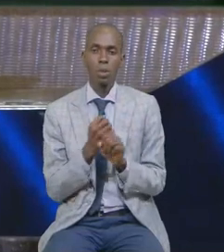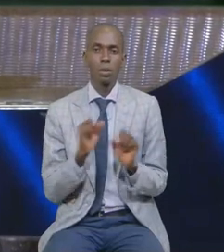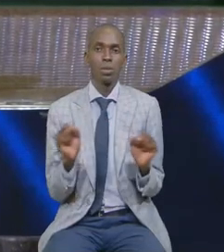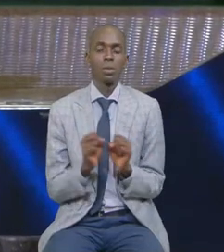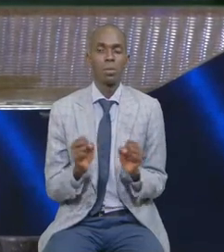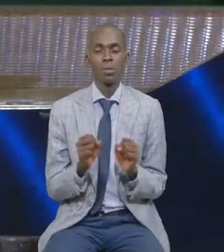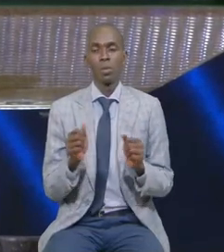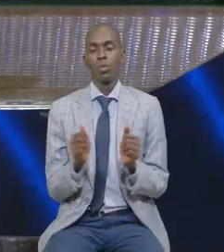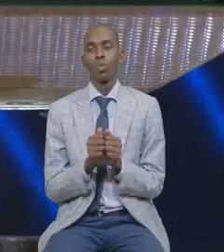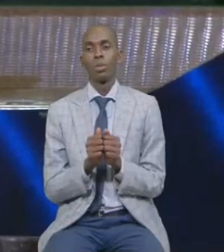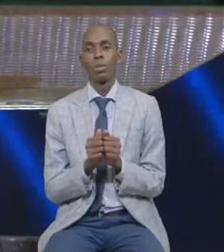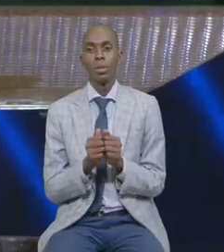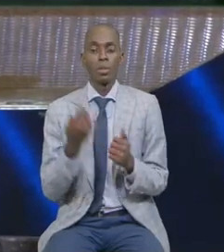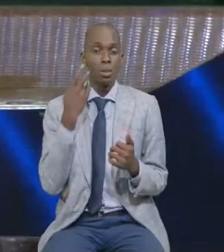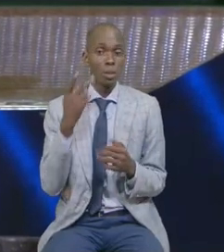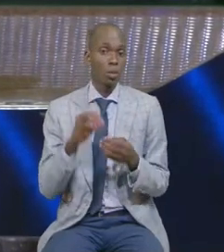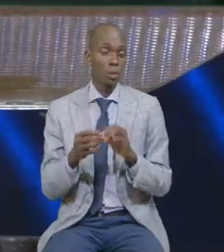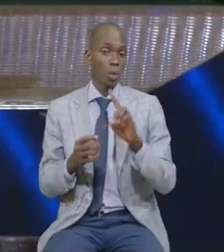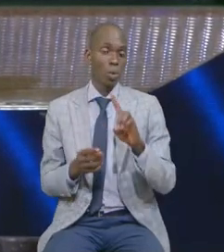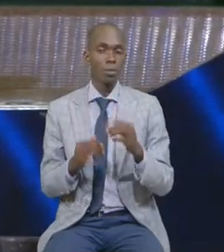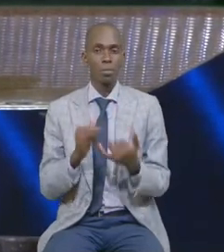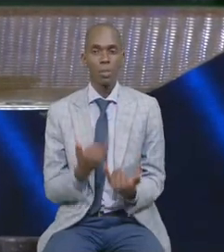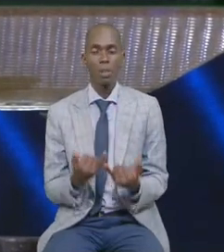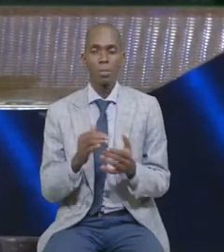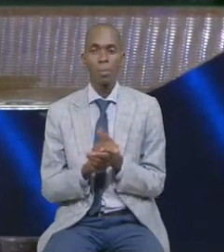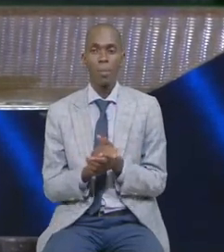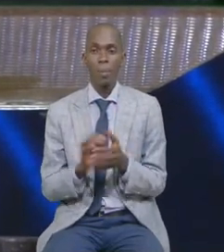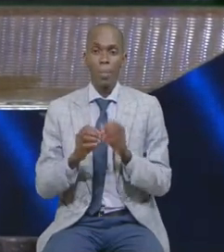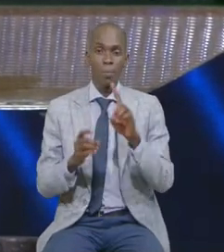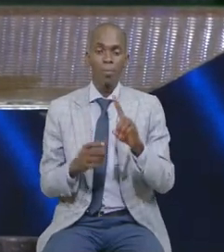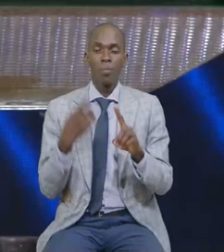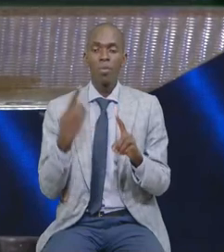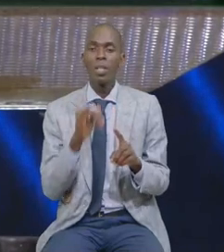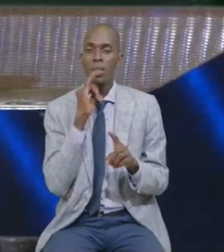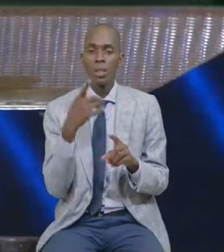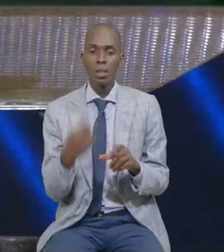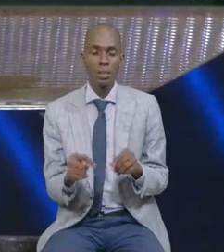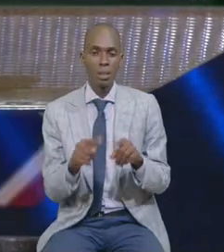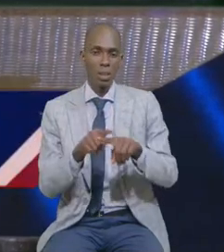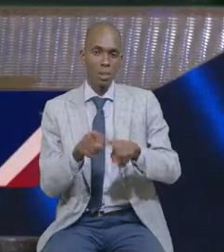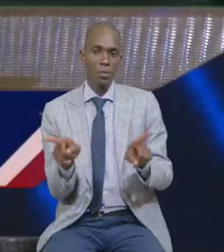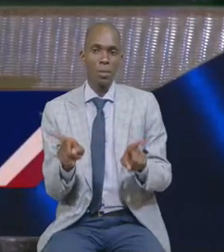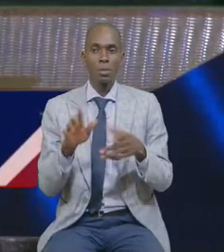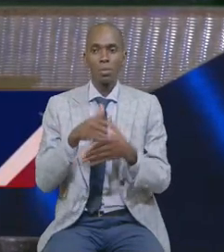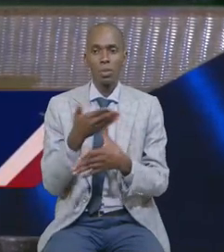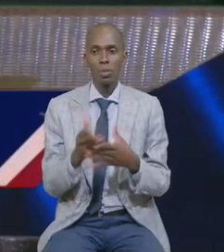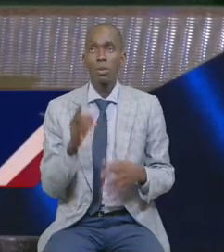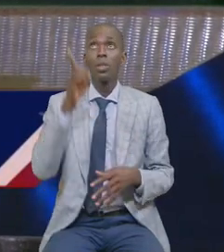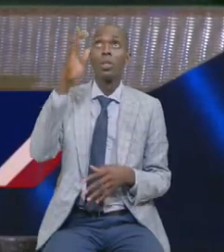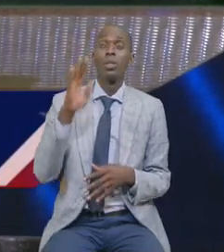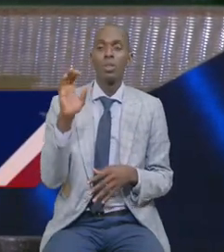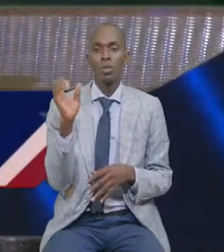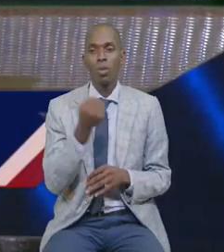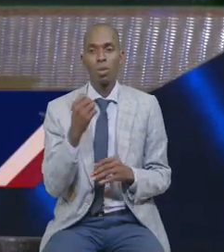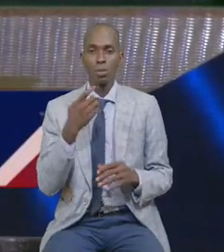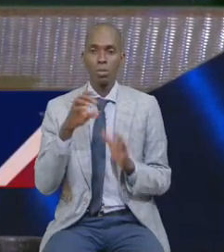threaten you with. Look at number one here. Number one is the contrast between God's commandment